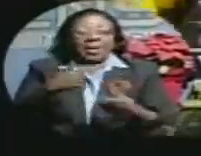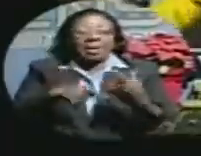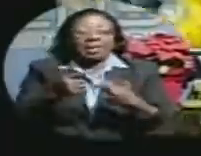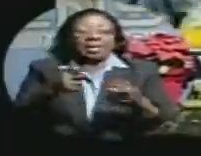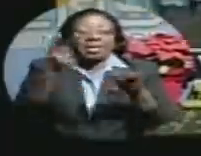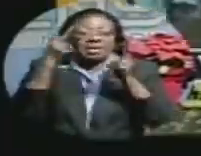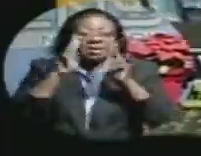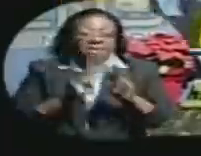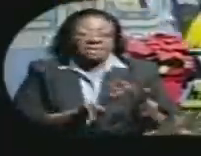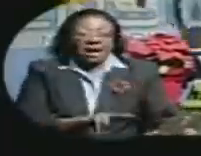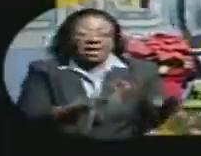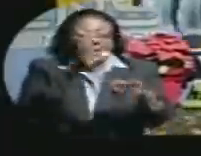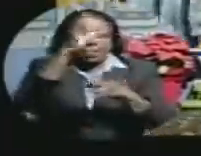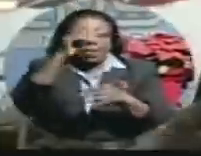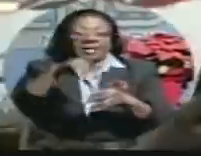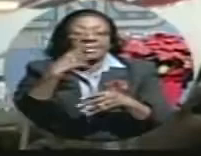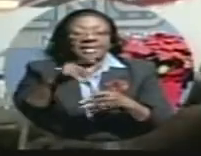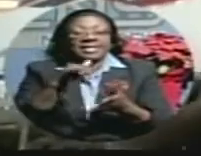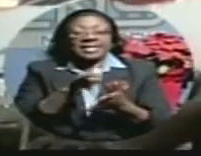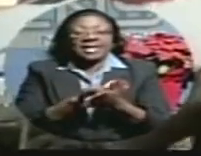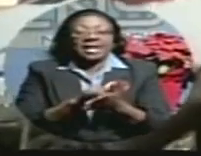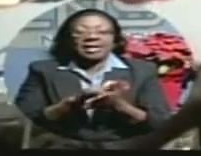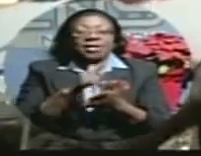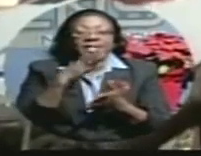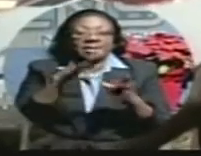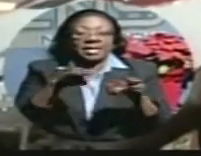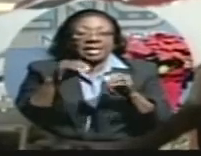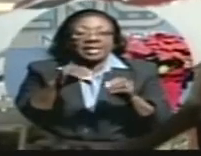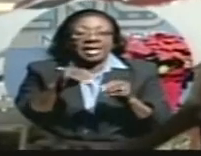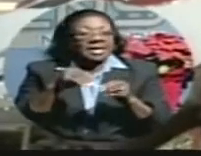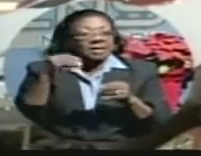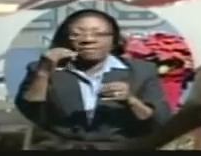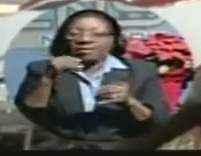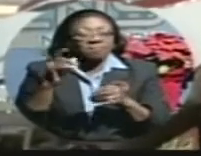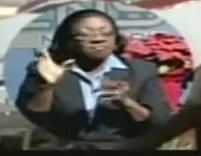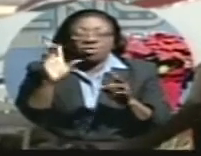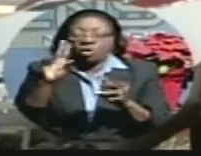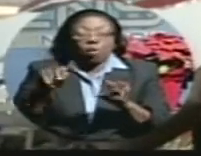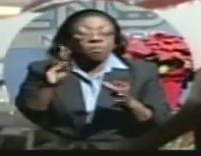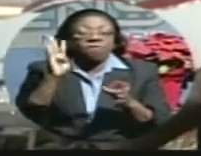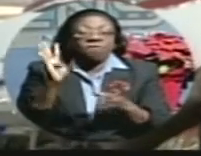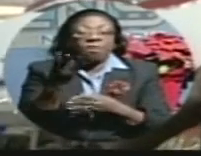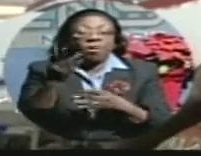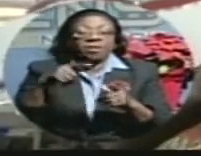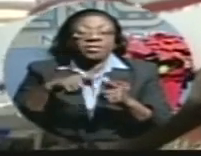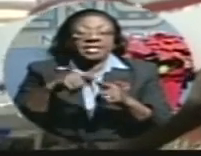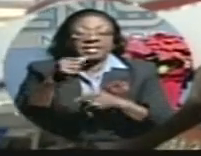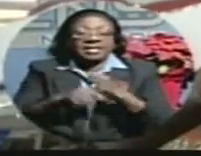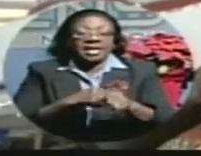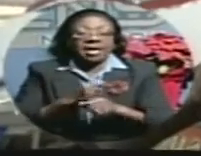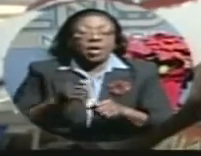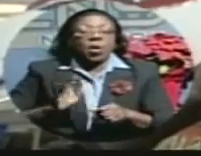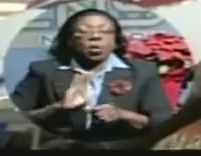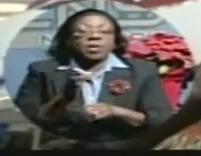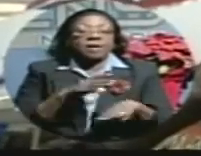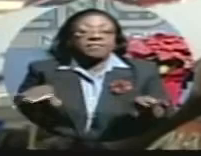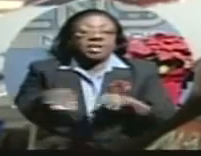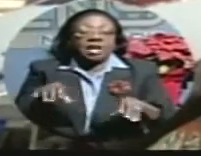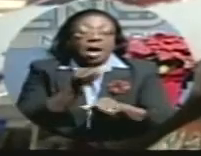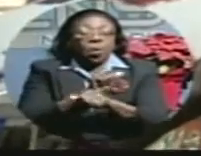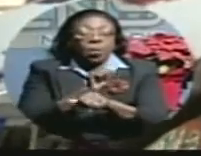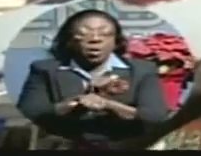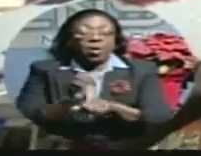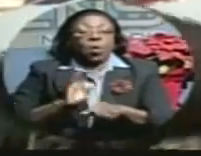Valley Boys say they are not taking any prisoners. Firstly, I can tell you we're not going to finish fourth this year. We've done our homework. We're